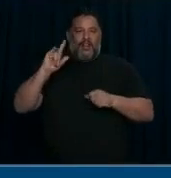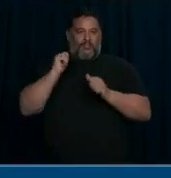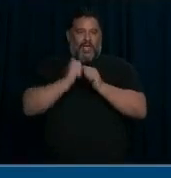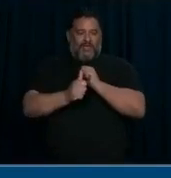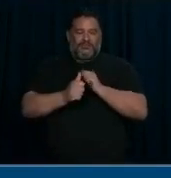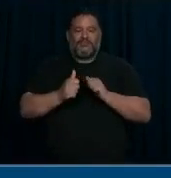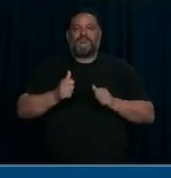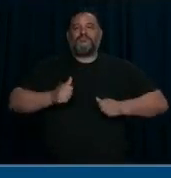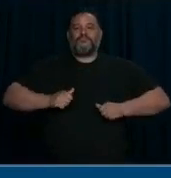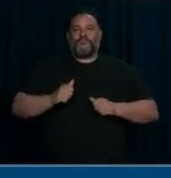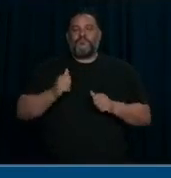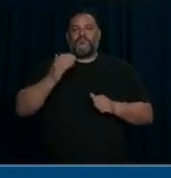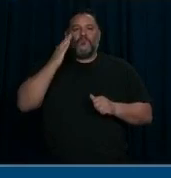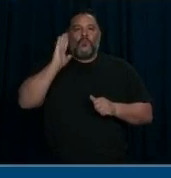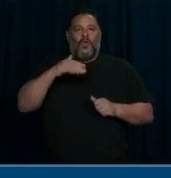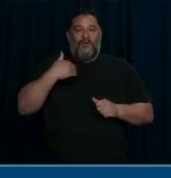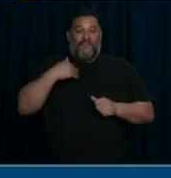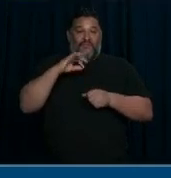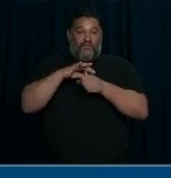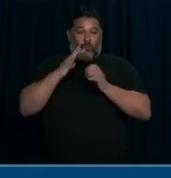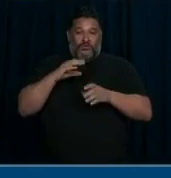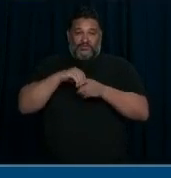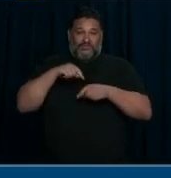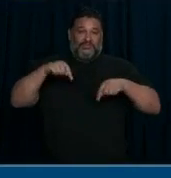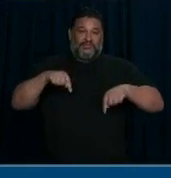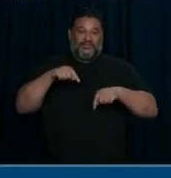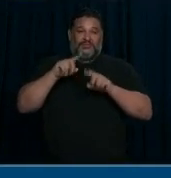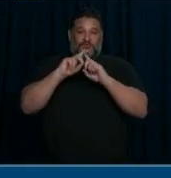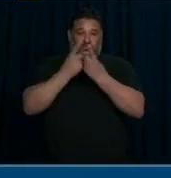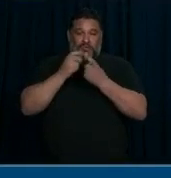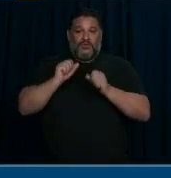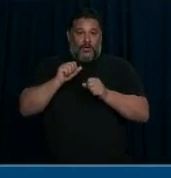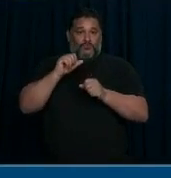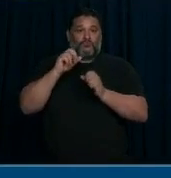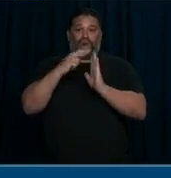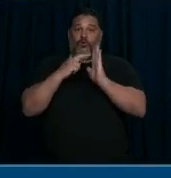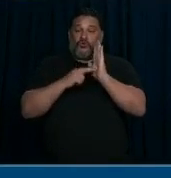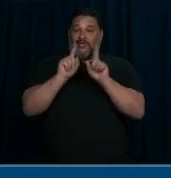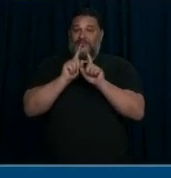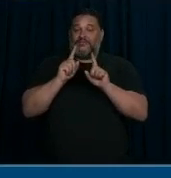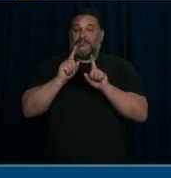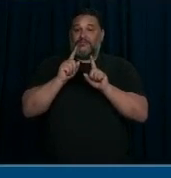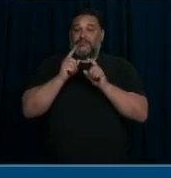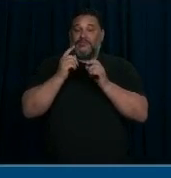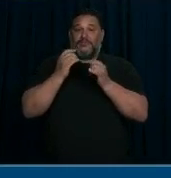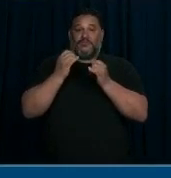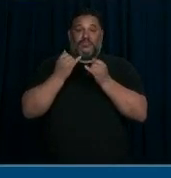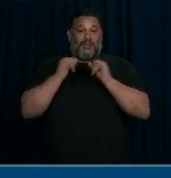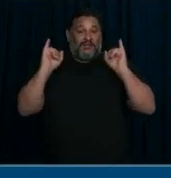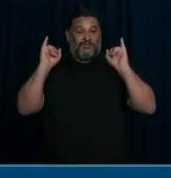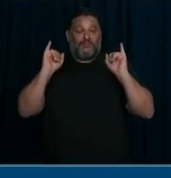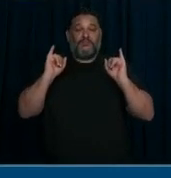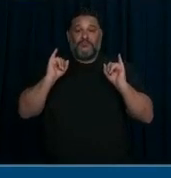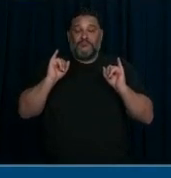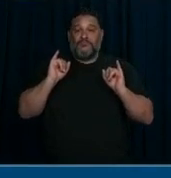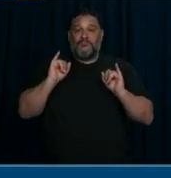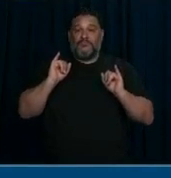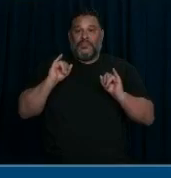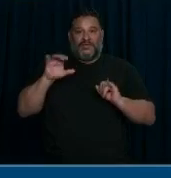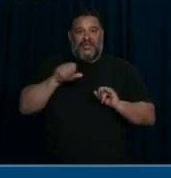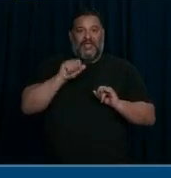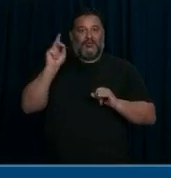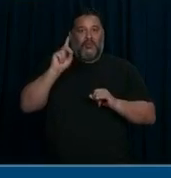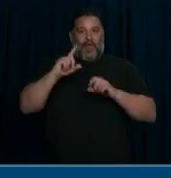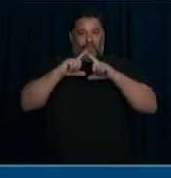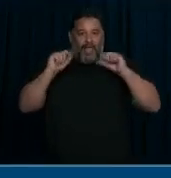Knowing that there are voters in this district who can be registered independents, take a Democratic ballot, what would you say to some of those independents and then in